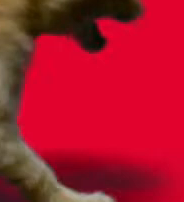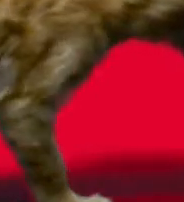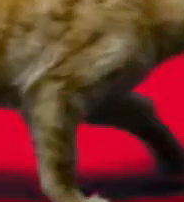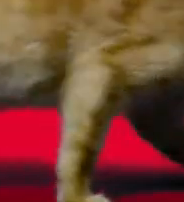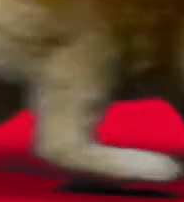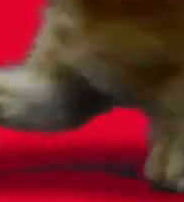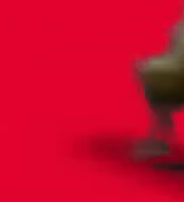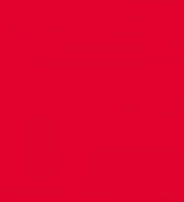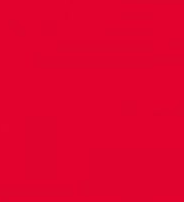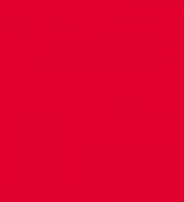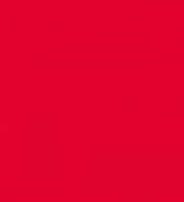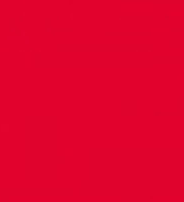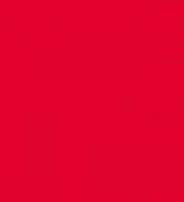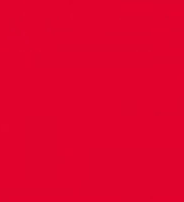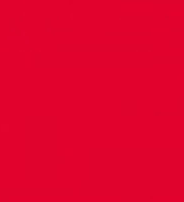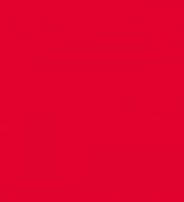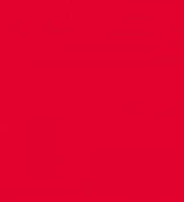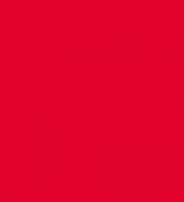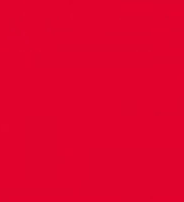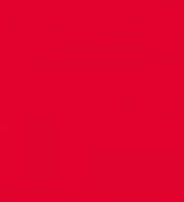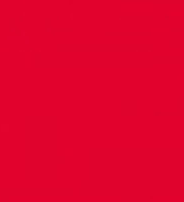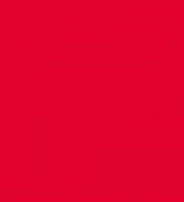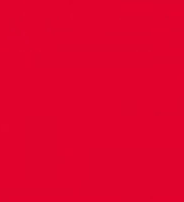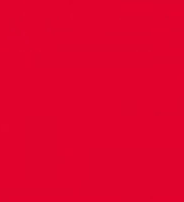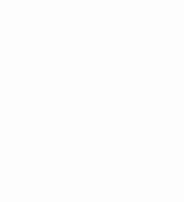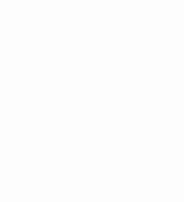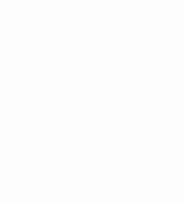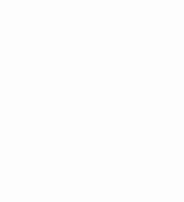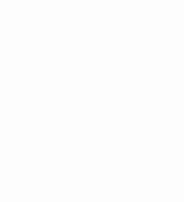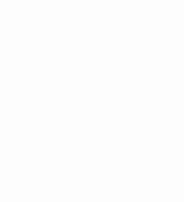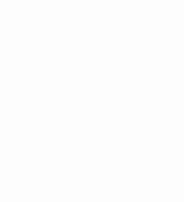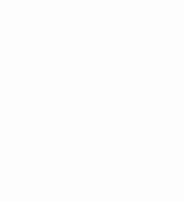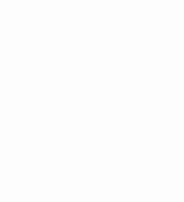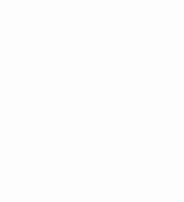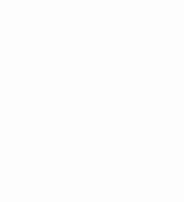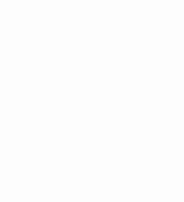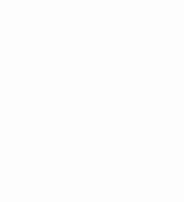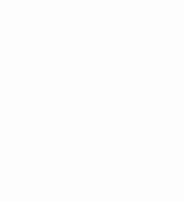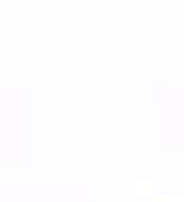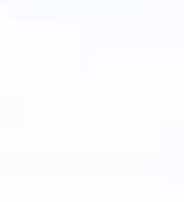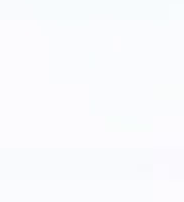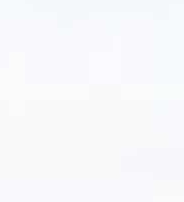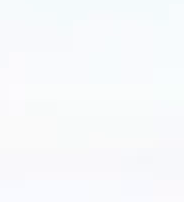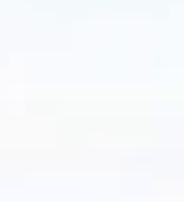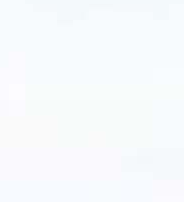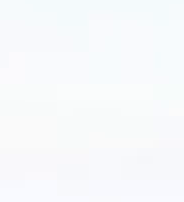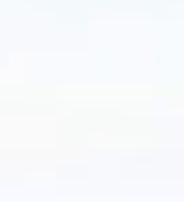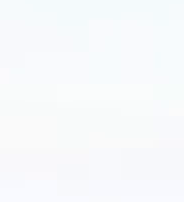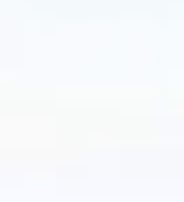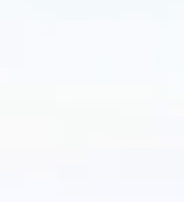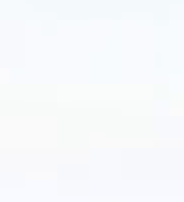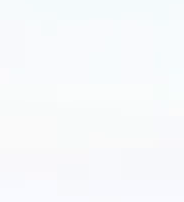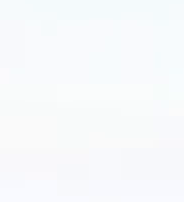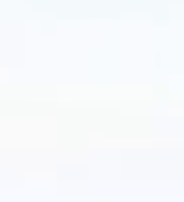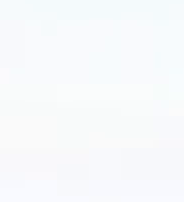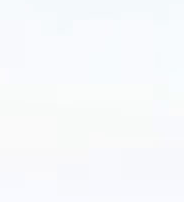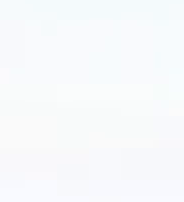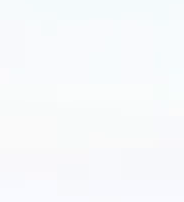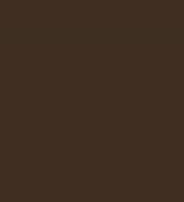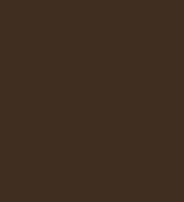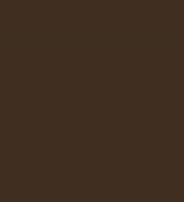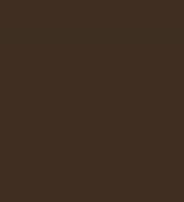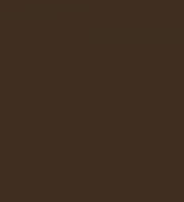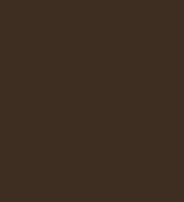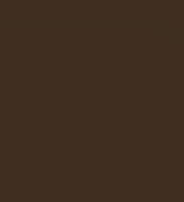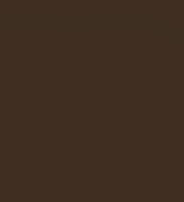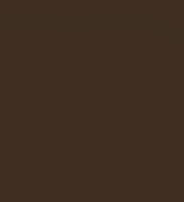ones. Airtel, the smartphone network. The Tales of Kasozi, brought to you by Uganda Communications